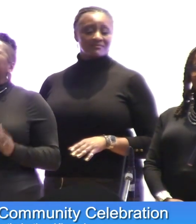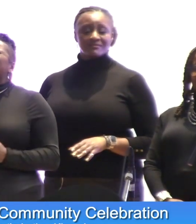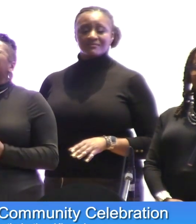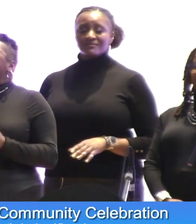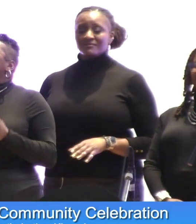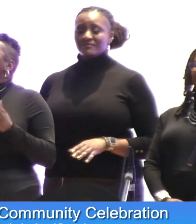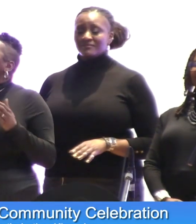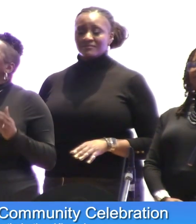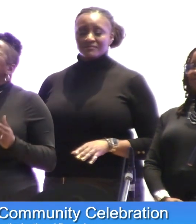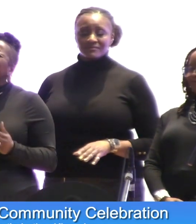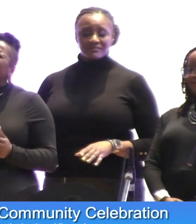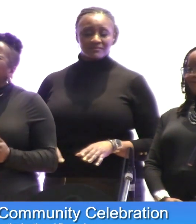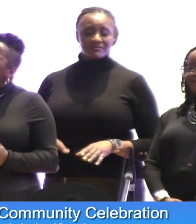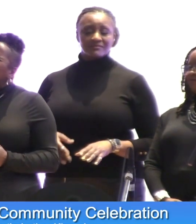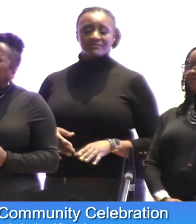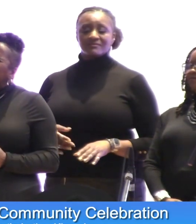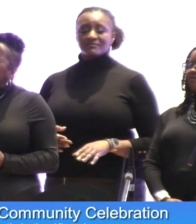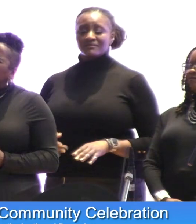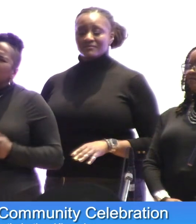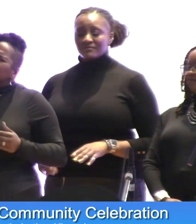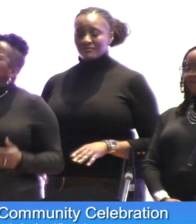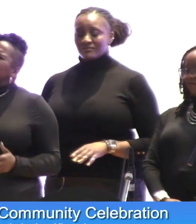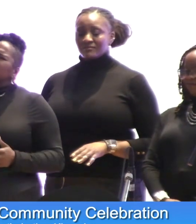rise high as the